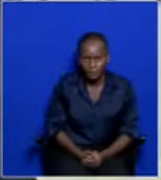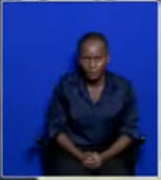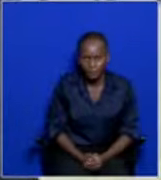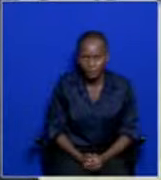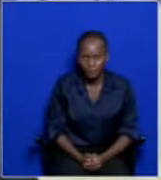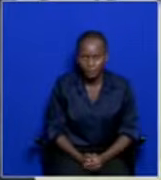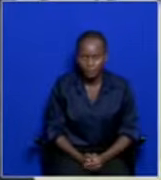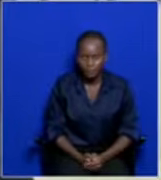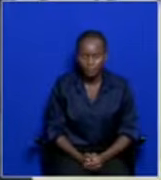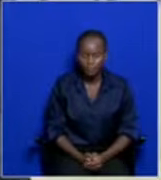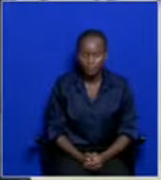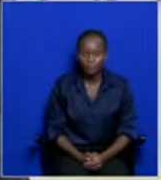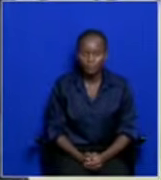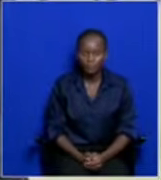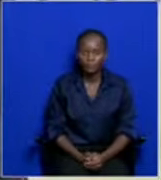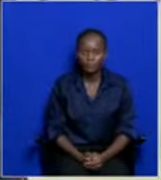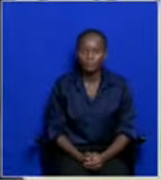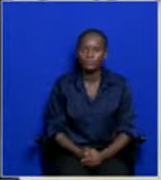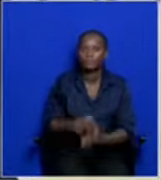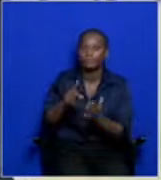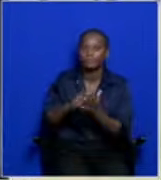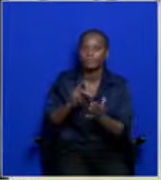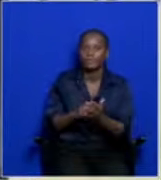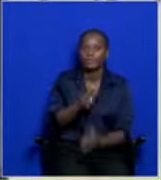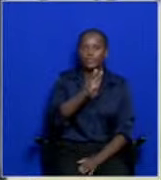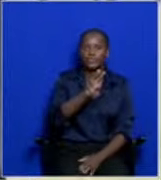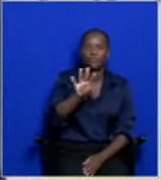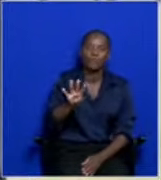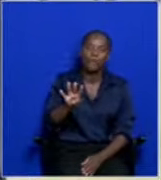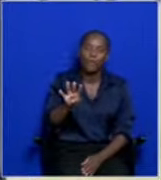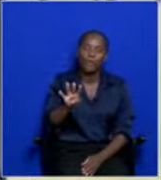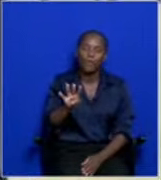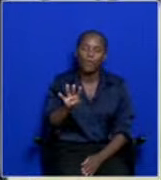At page 24 of your statement. Yeah.